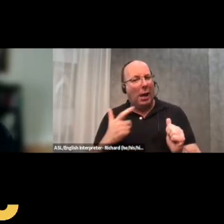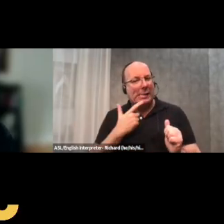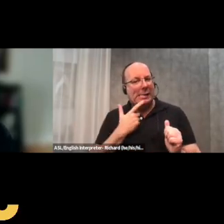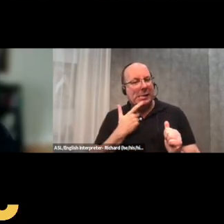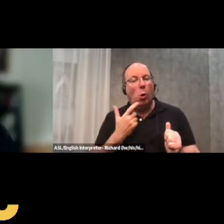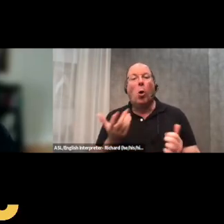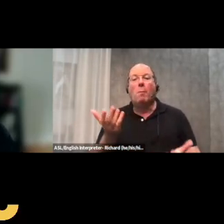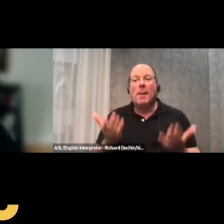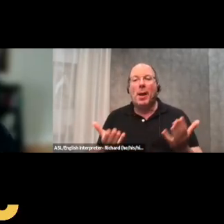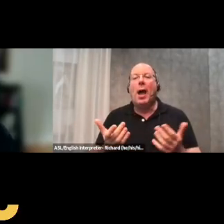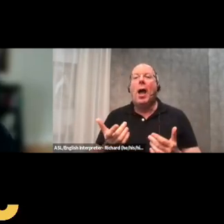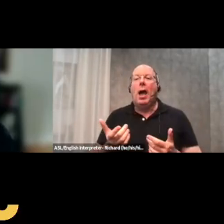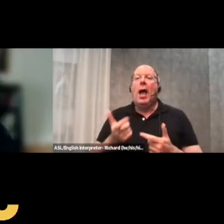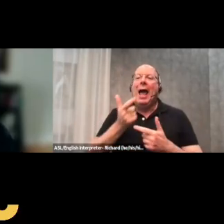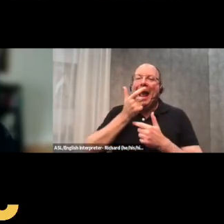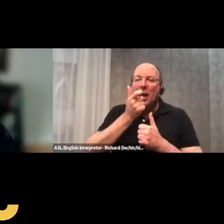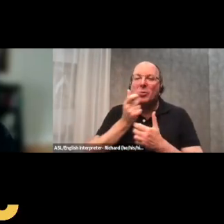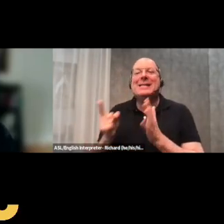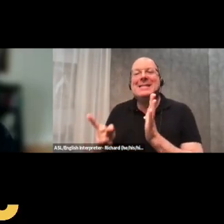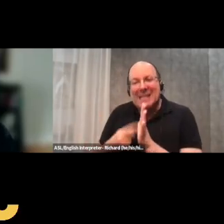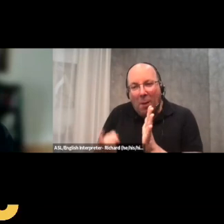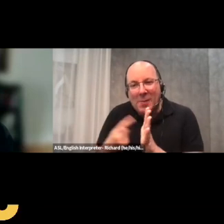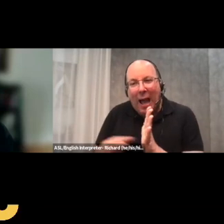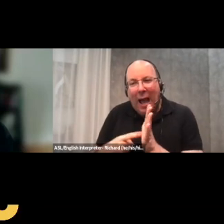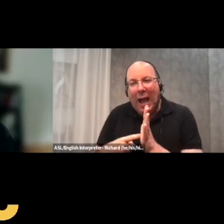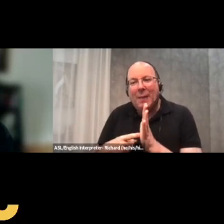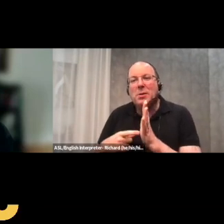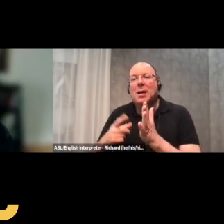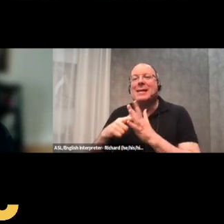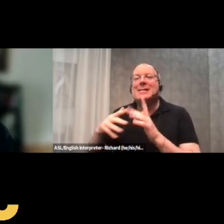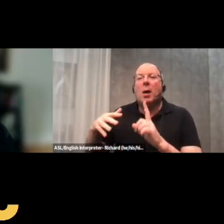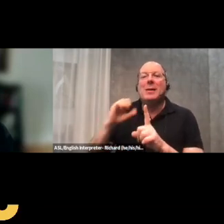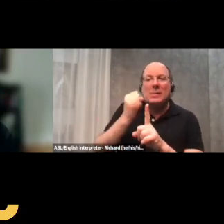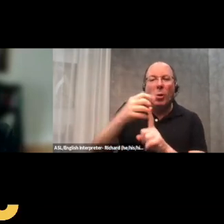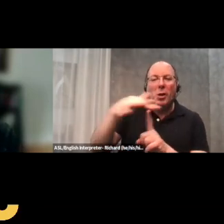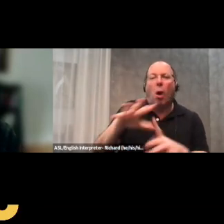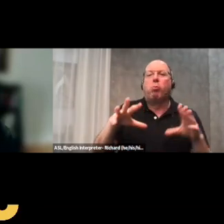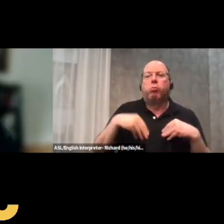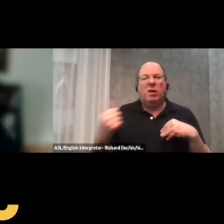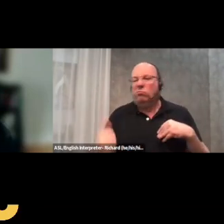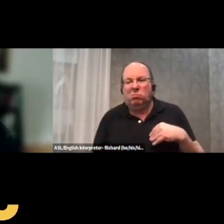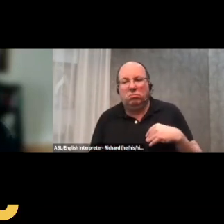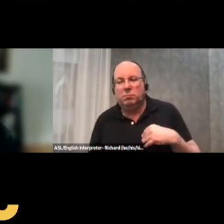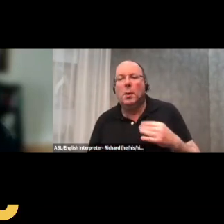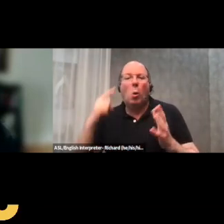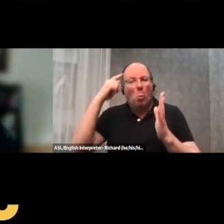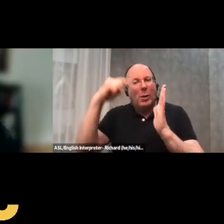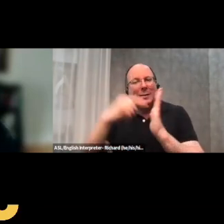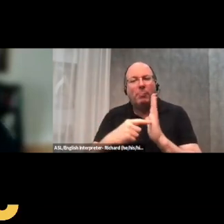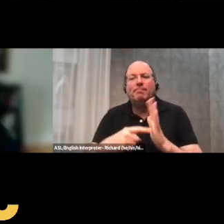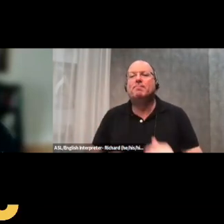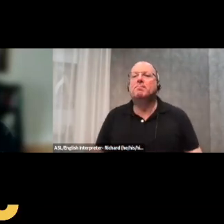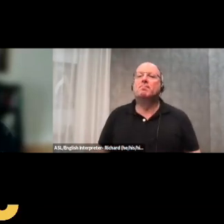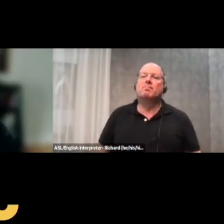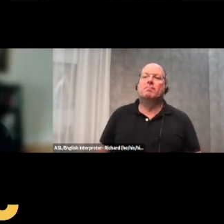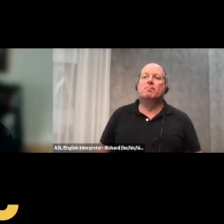something that you're interested in certain situations or contexts, but not others. So for example, say that you